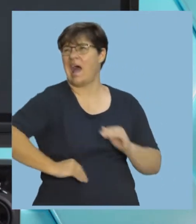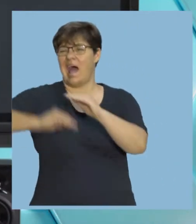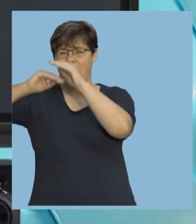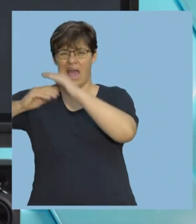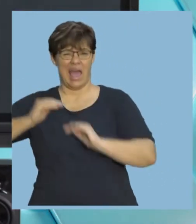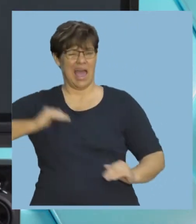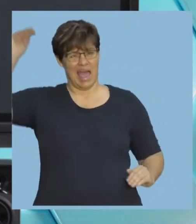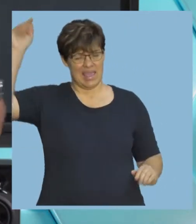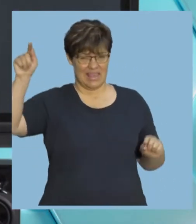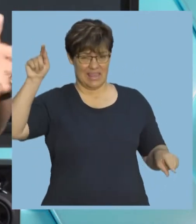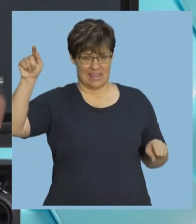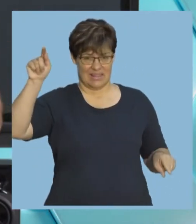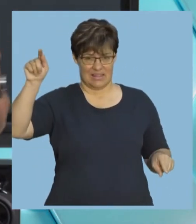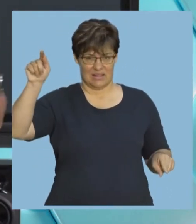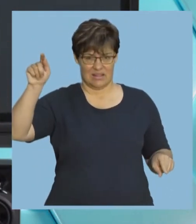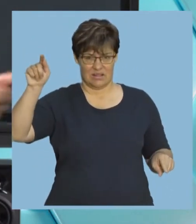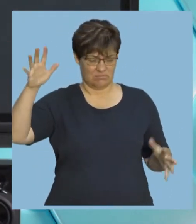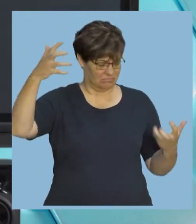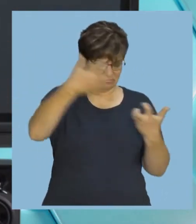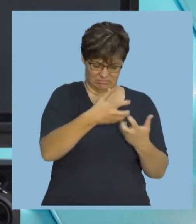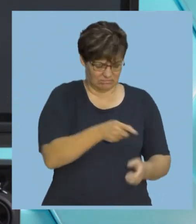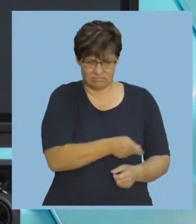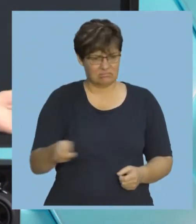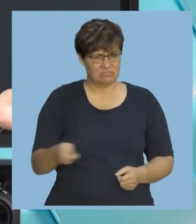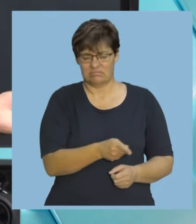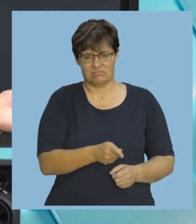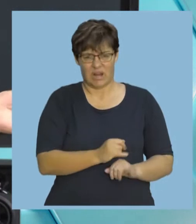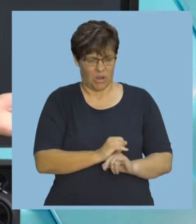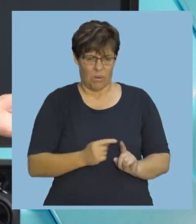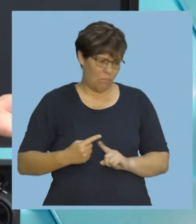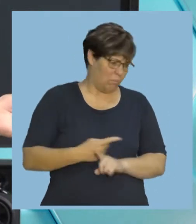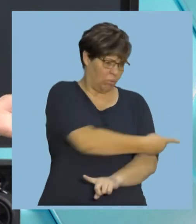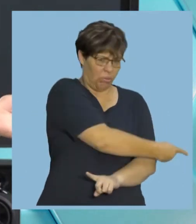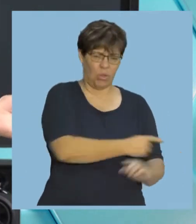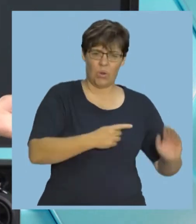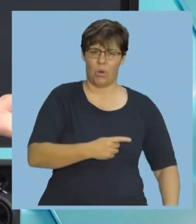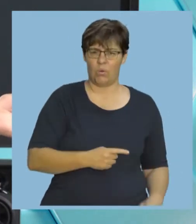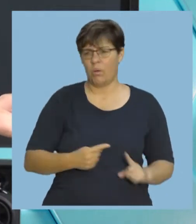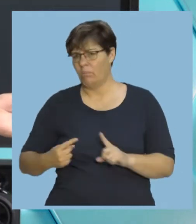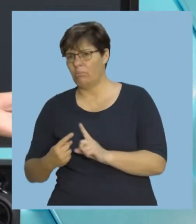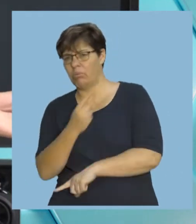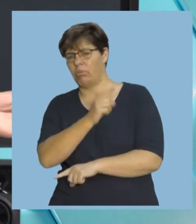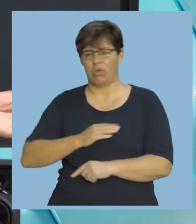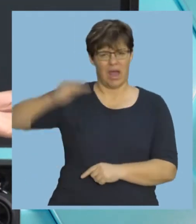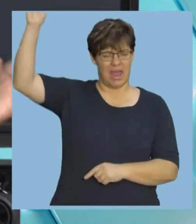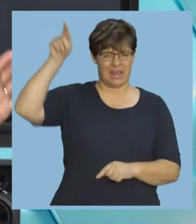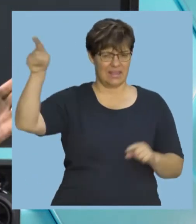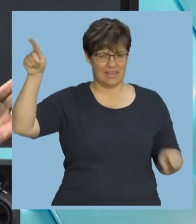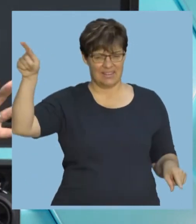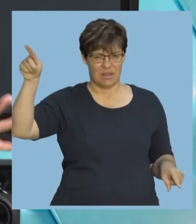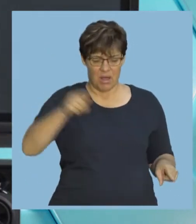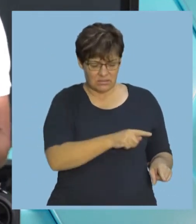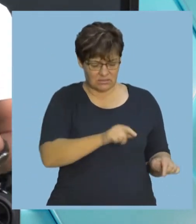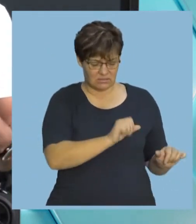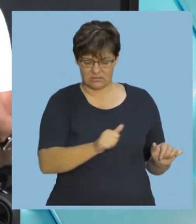value. It just doesn't fit within the data, the extreme value. Okay? Does that make sense?